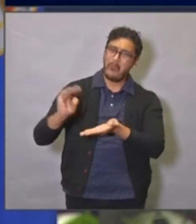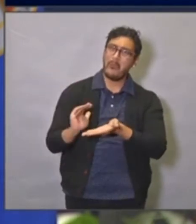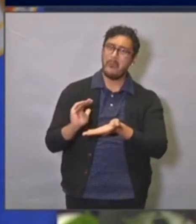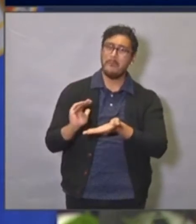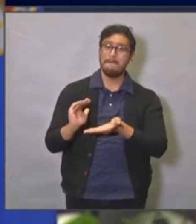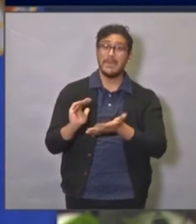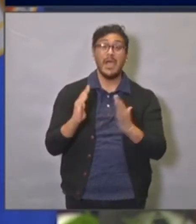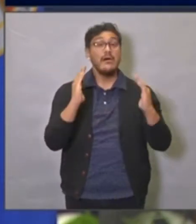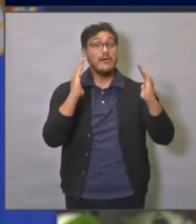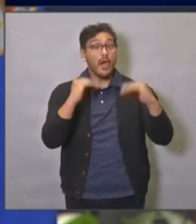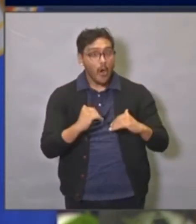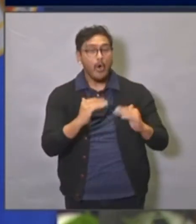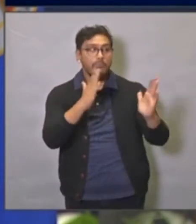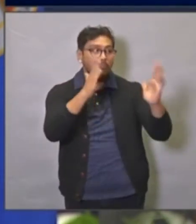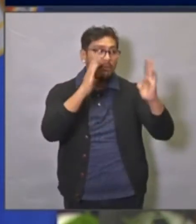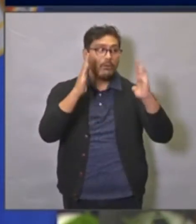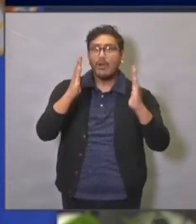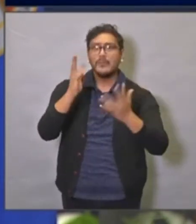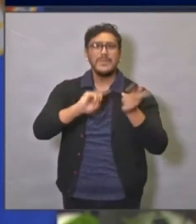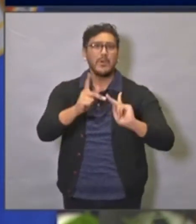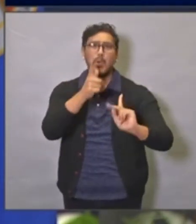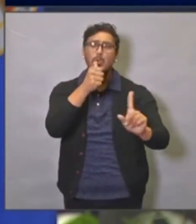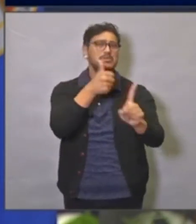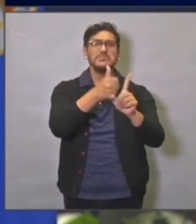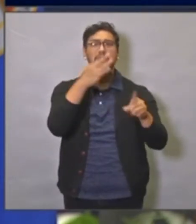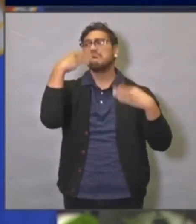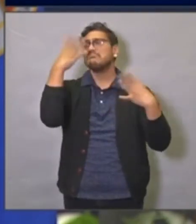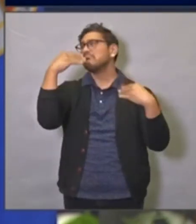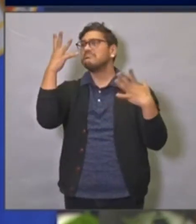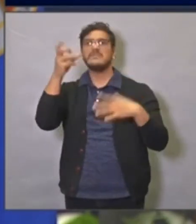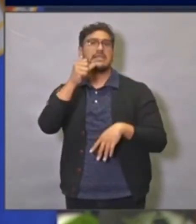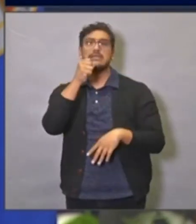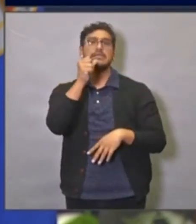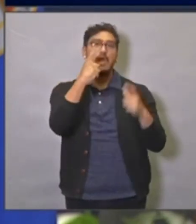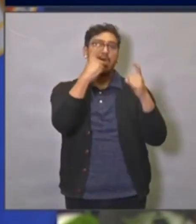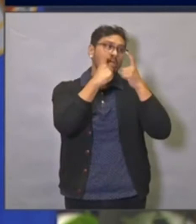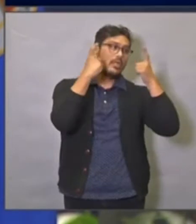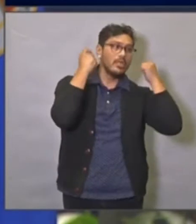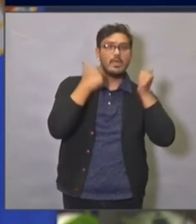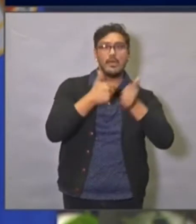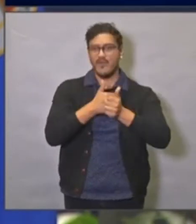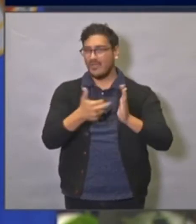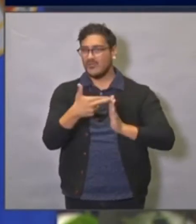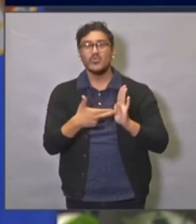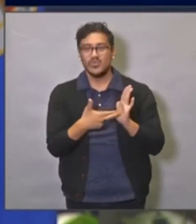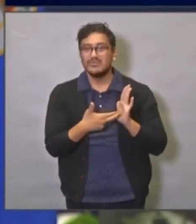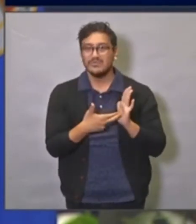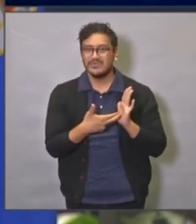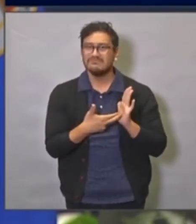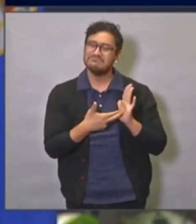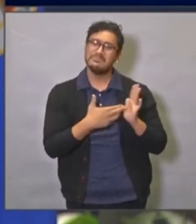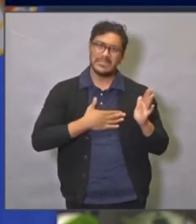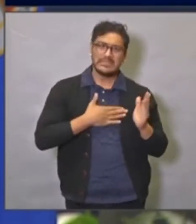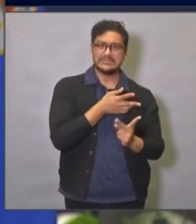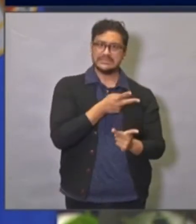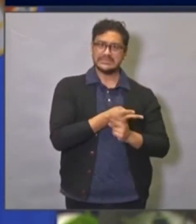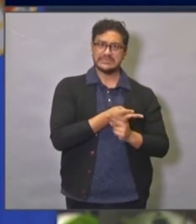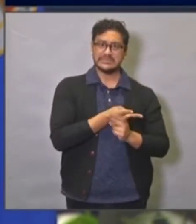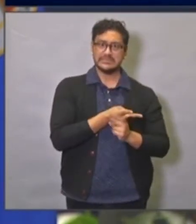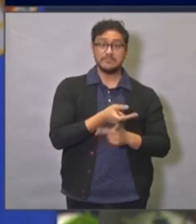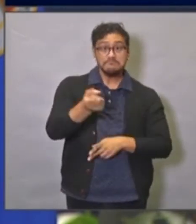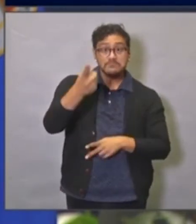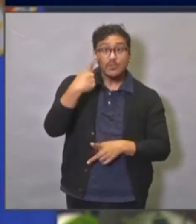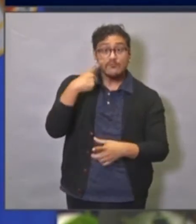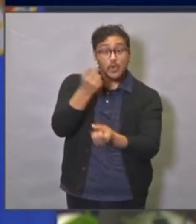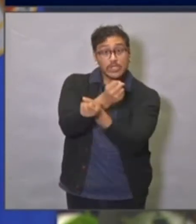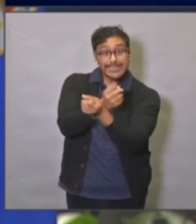not using caution in social settings and encourage them to be vigilant. These precautions are safety measures and not